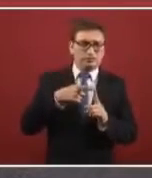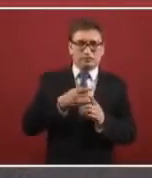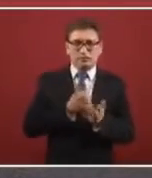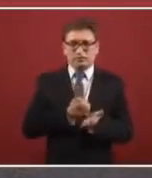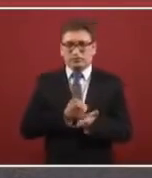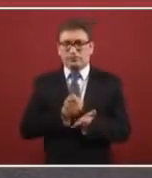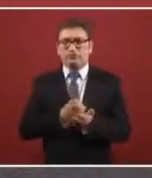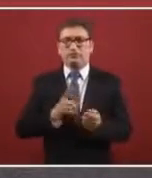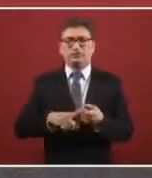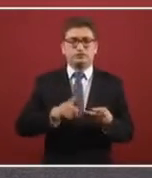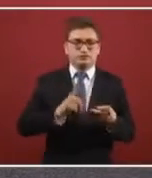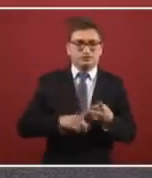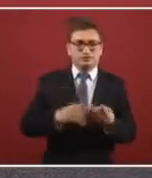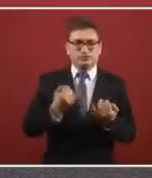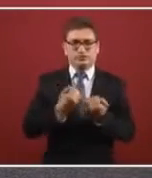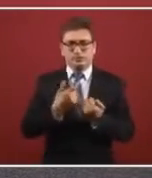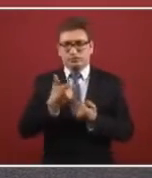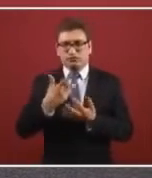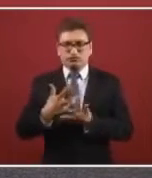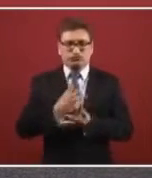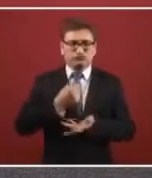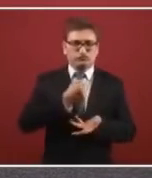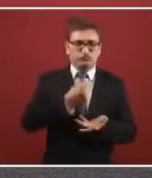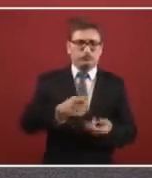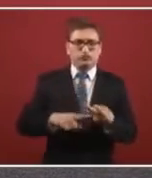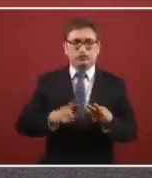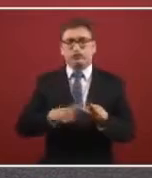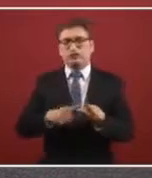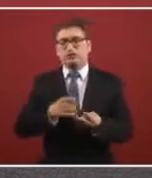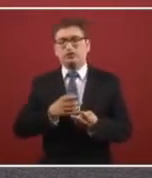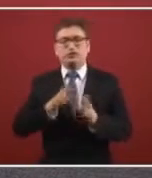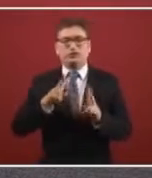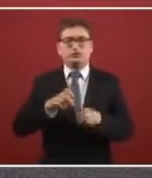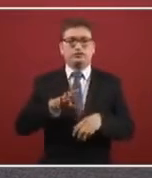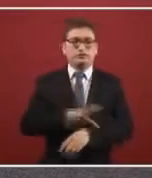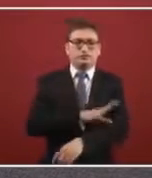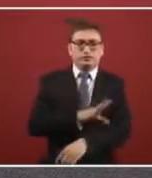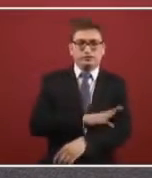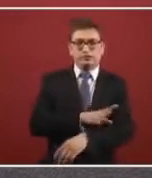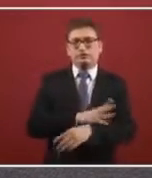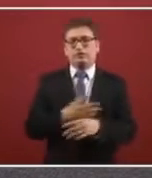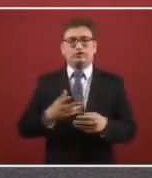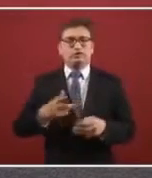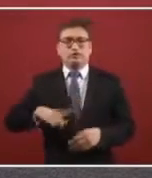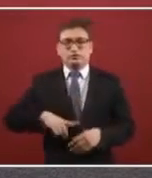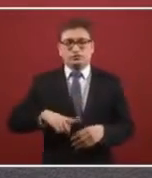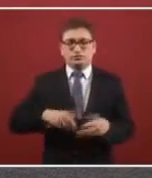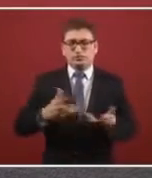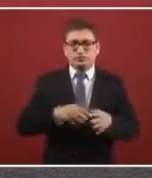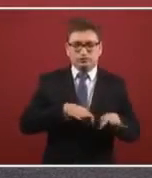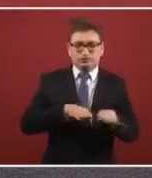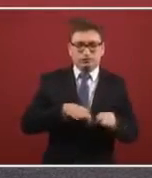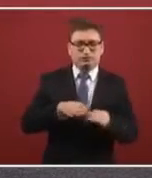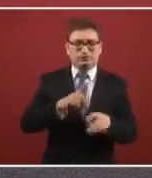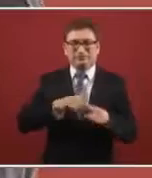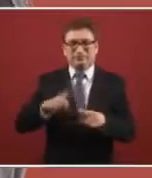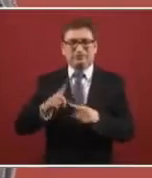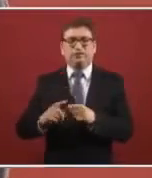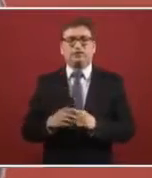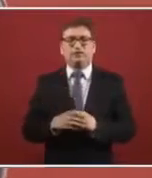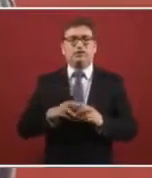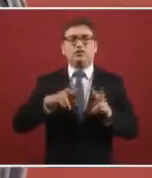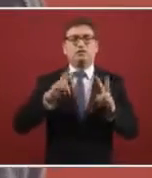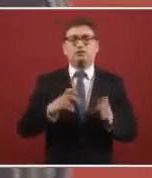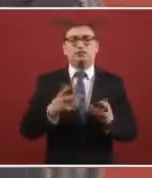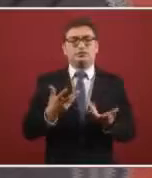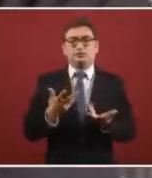the la política energética, energy, and la política the laboral, labor, energy, la